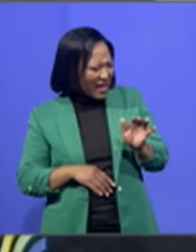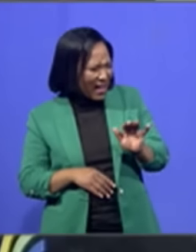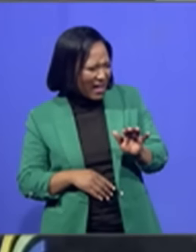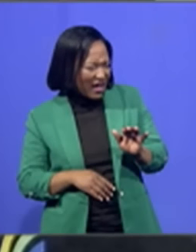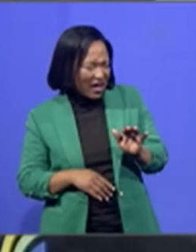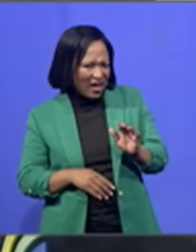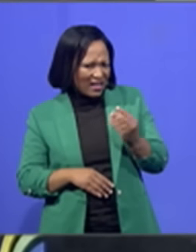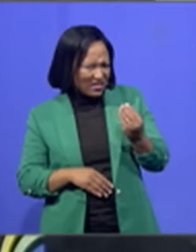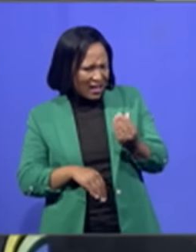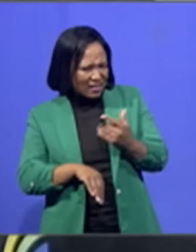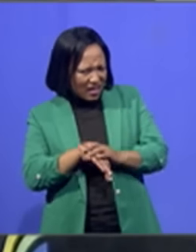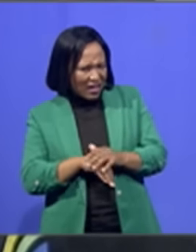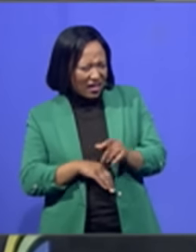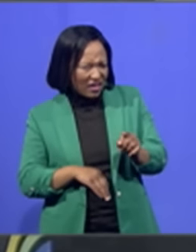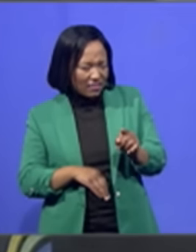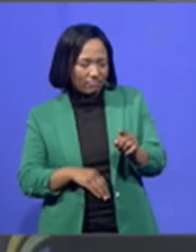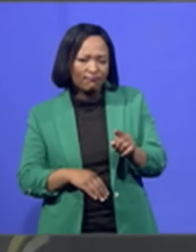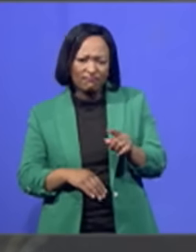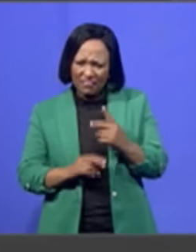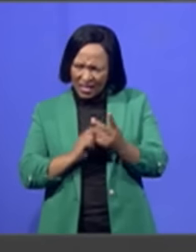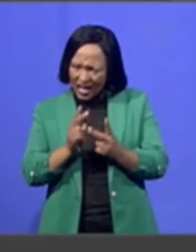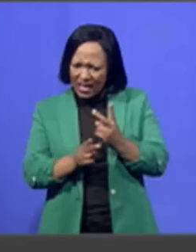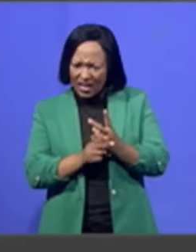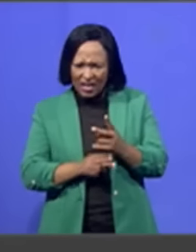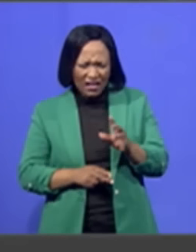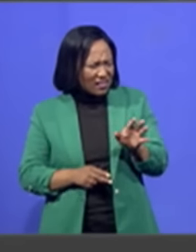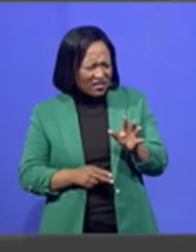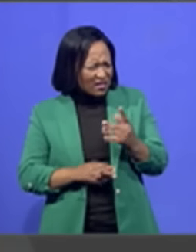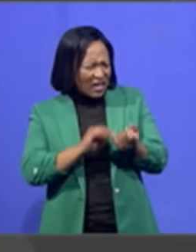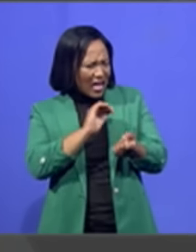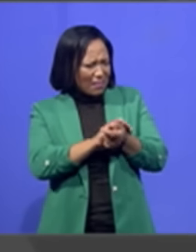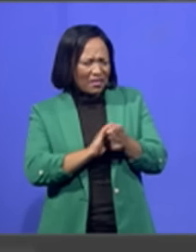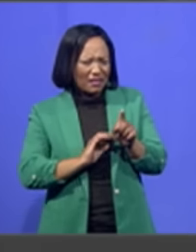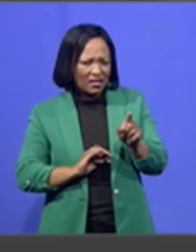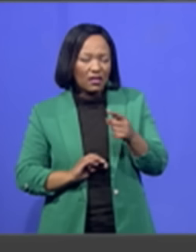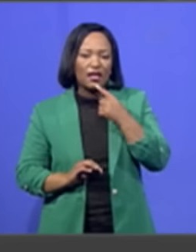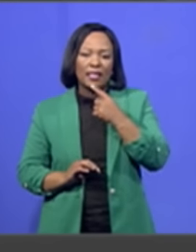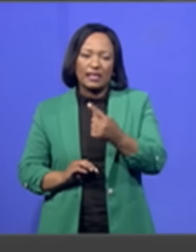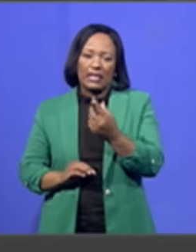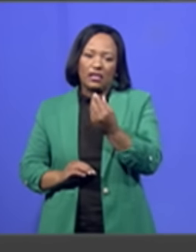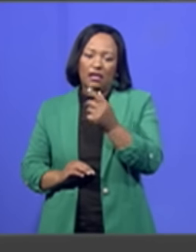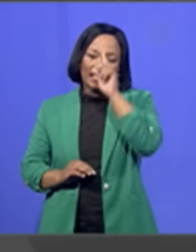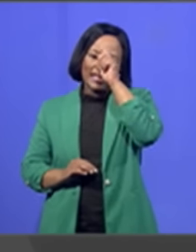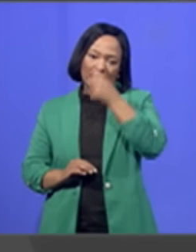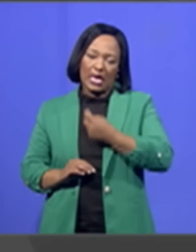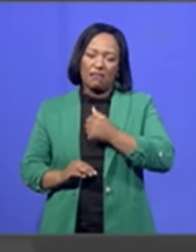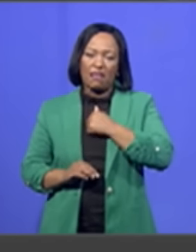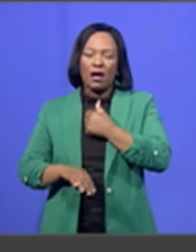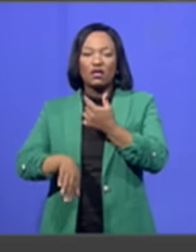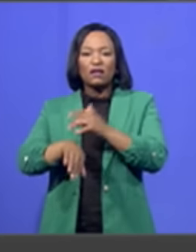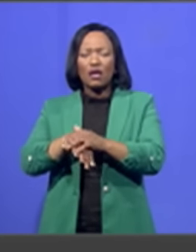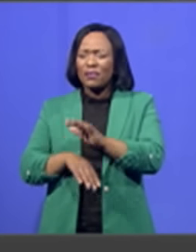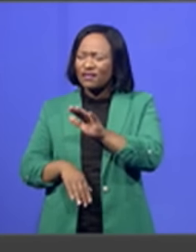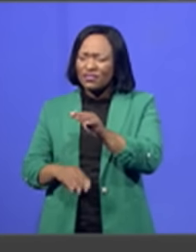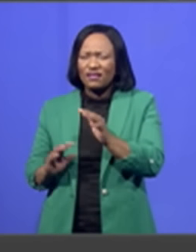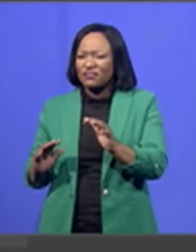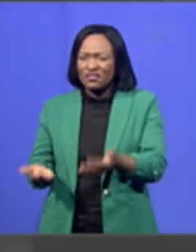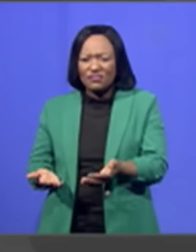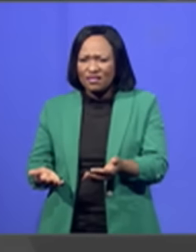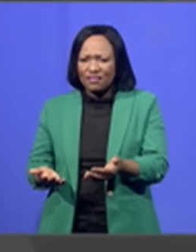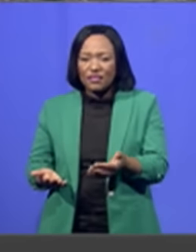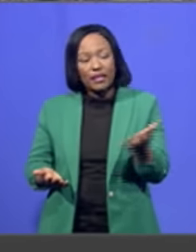my child died. They talk again. Because I asked what happened. They say my son died. I said, how? He